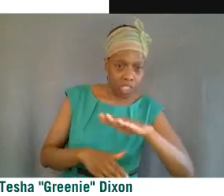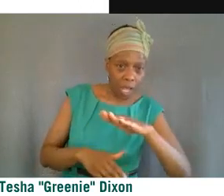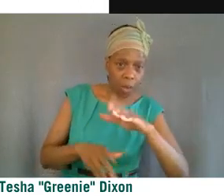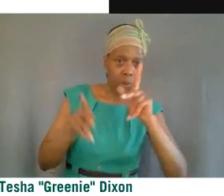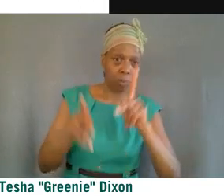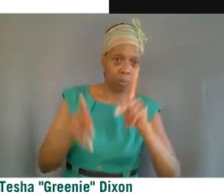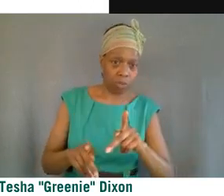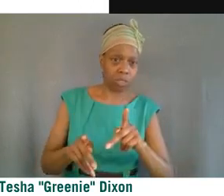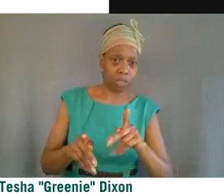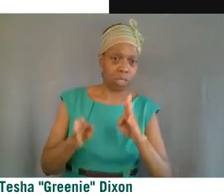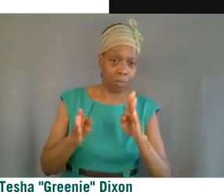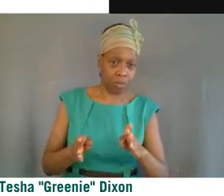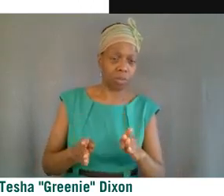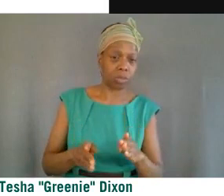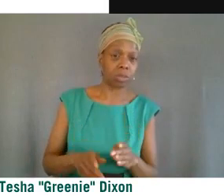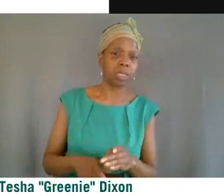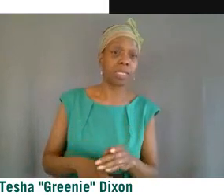so